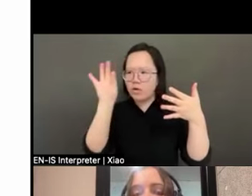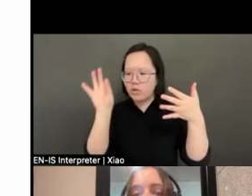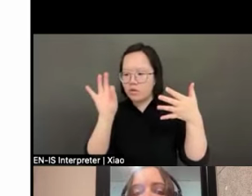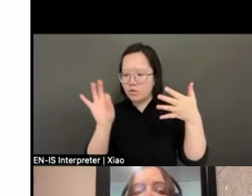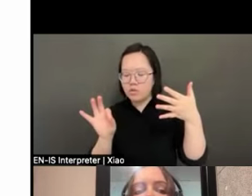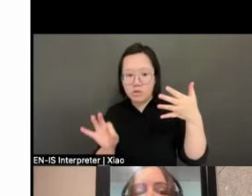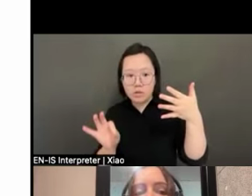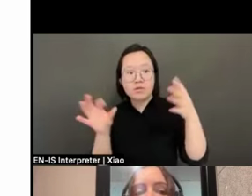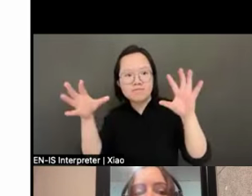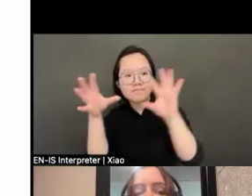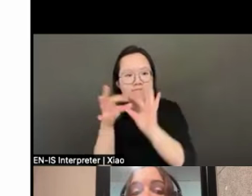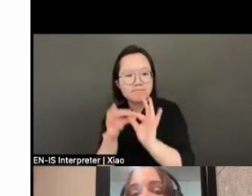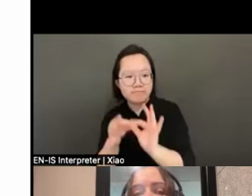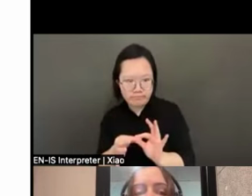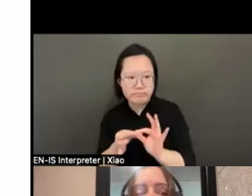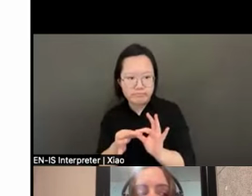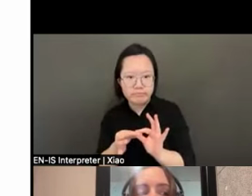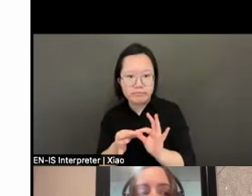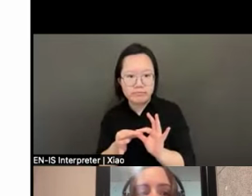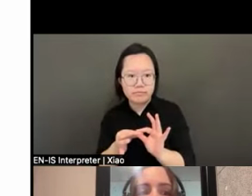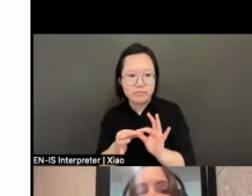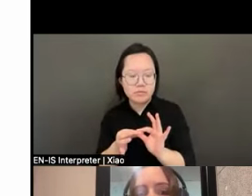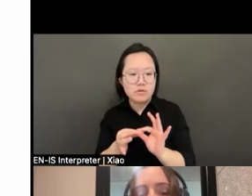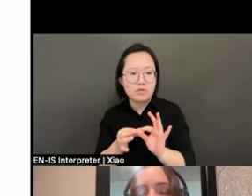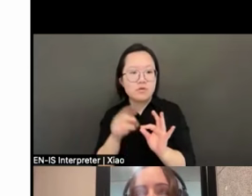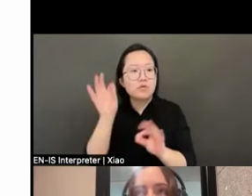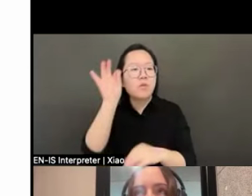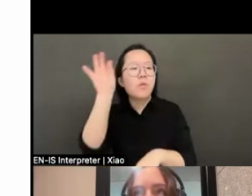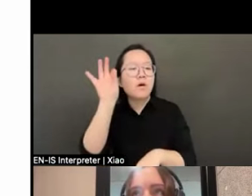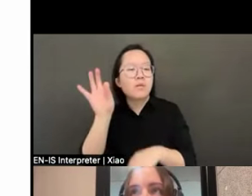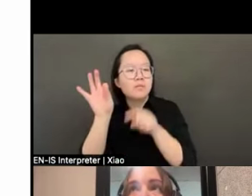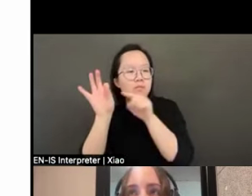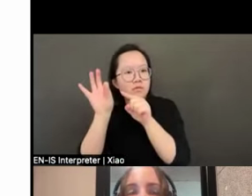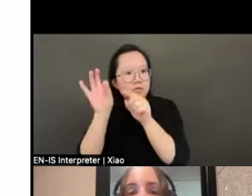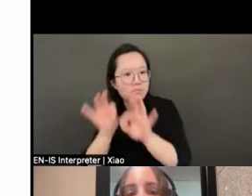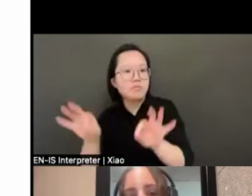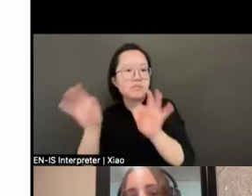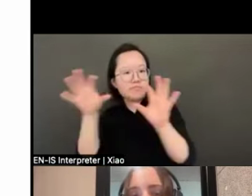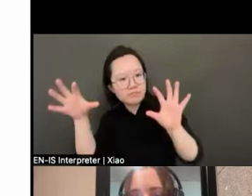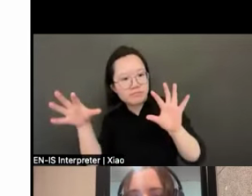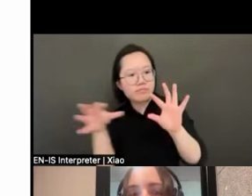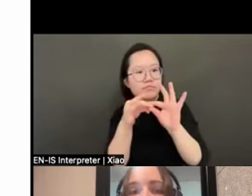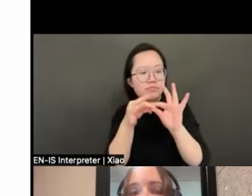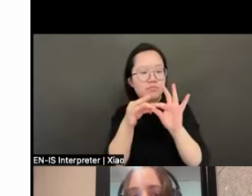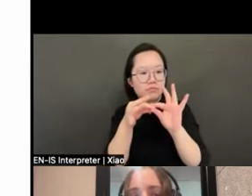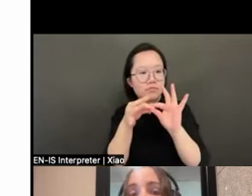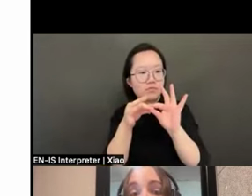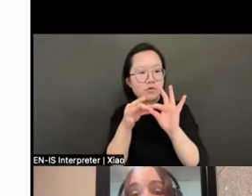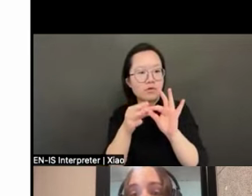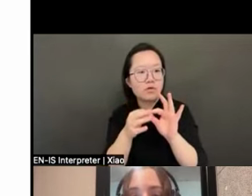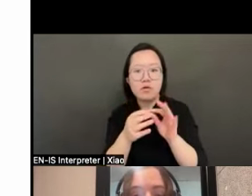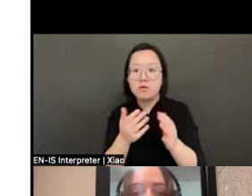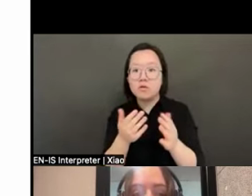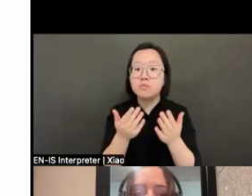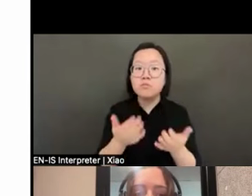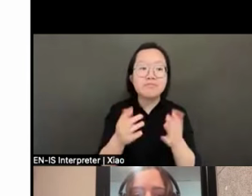also somehow justified and also really and also visible in the narrative template, so related to